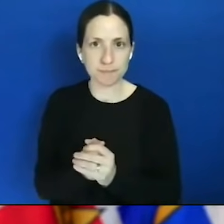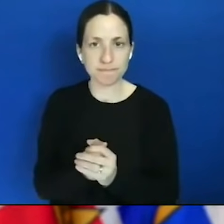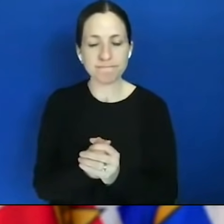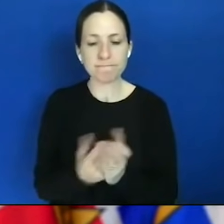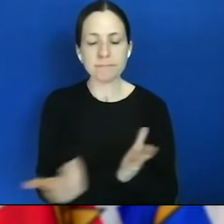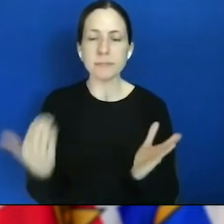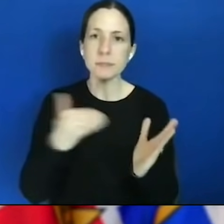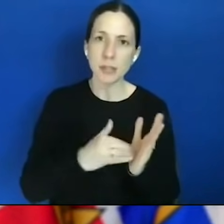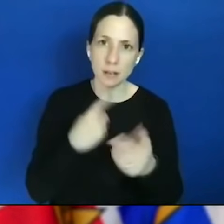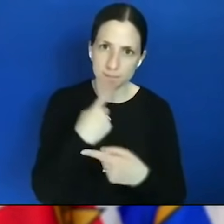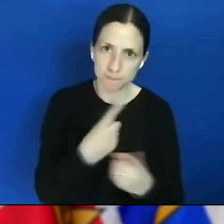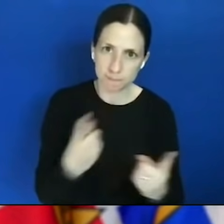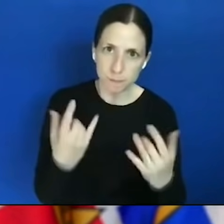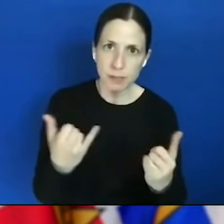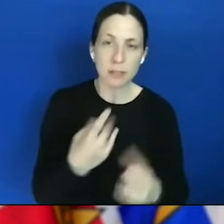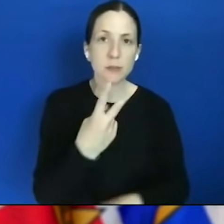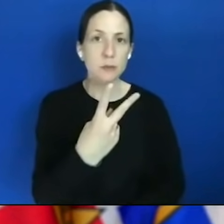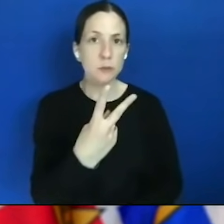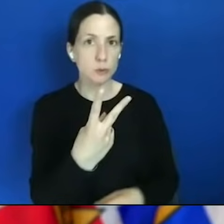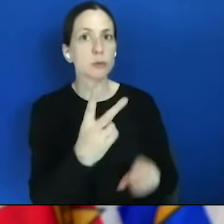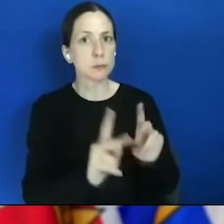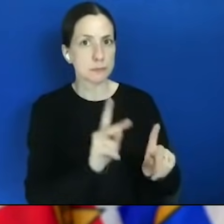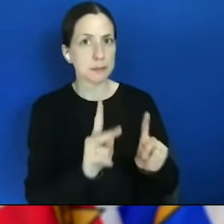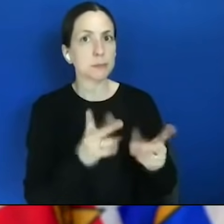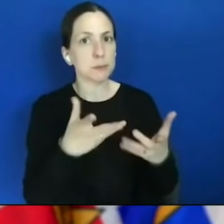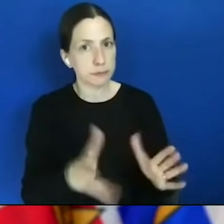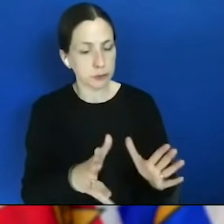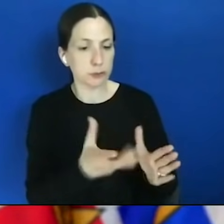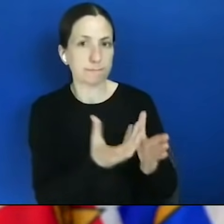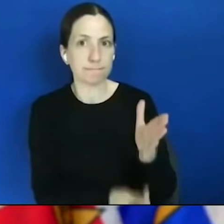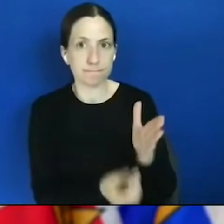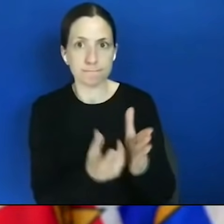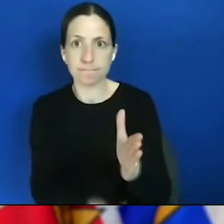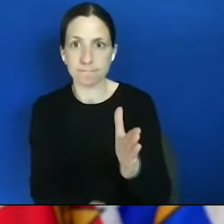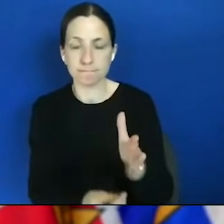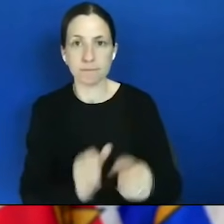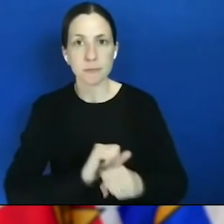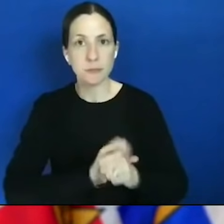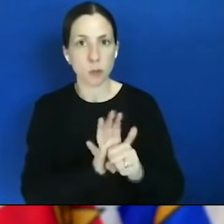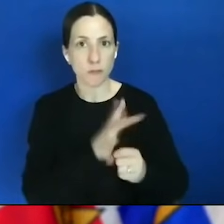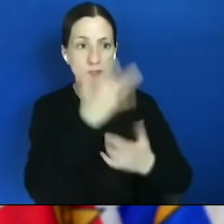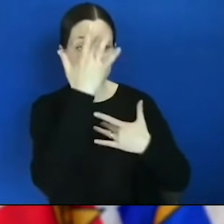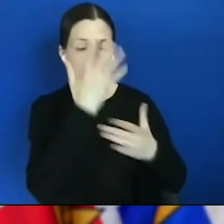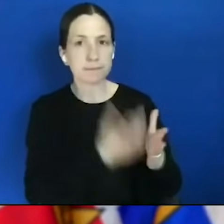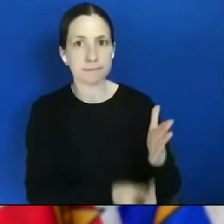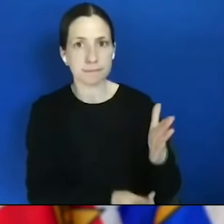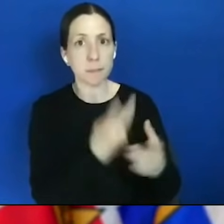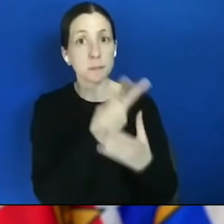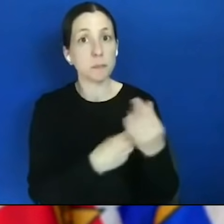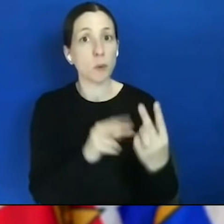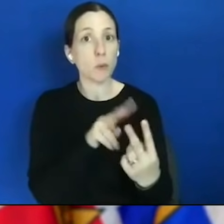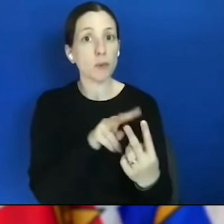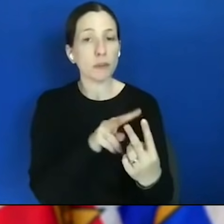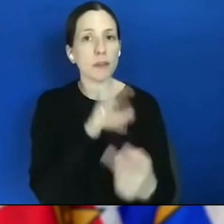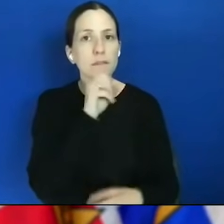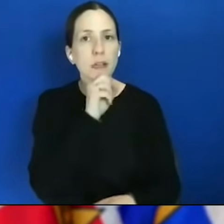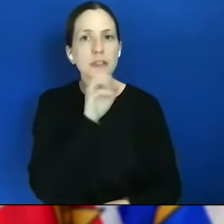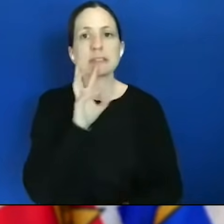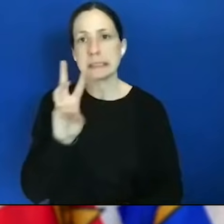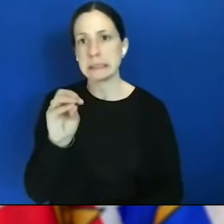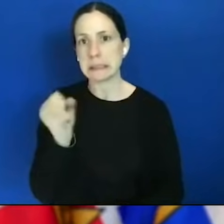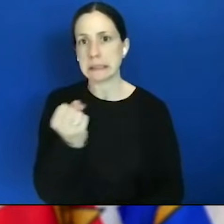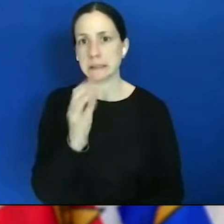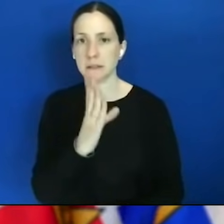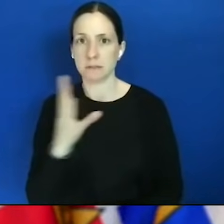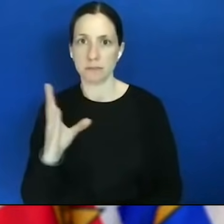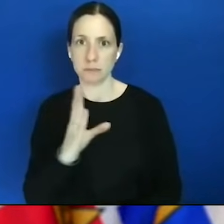Sadly, again today, we've had 2 additional people in British Columbia who've died from COVID-19. Both of them were people in their 60s, and